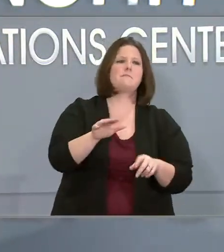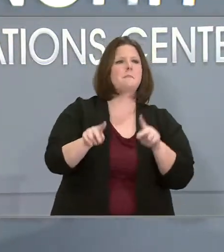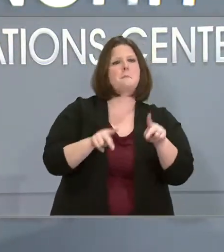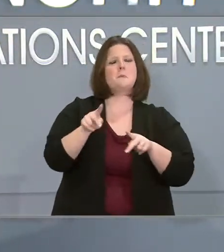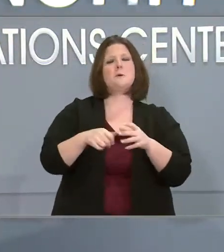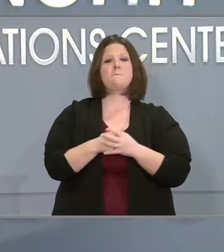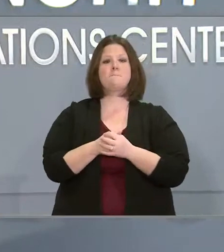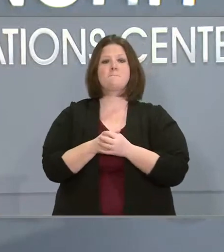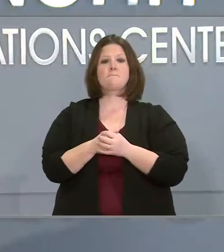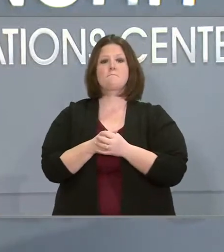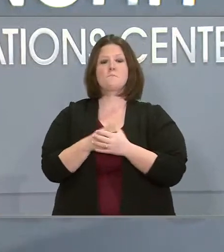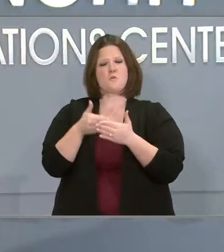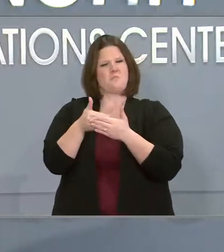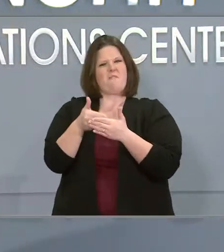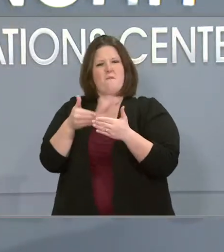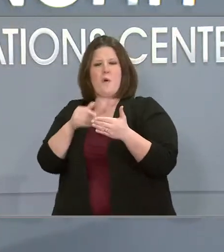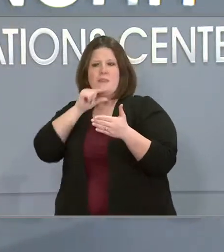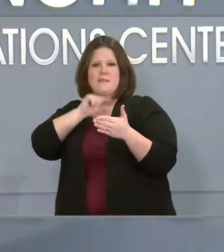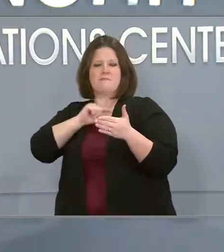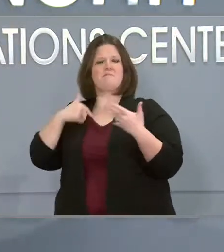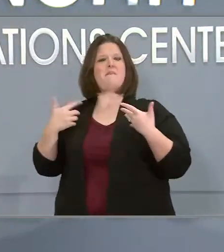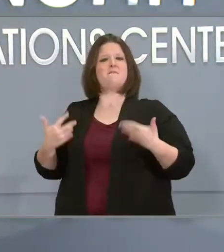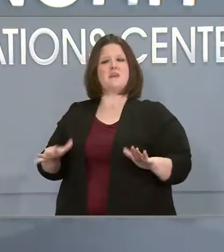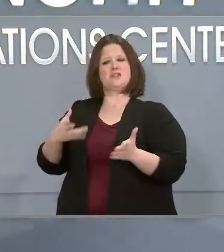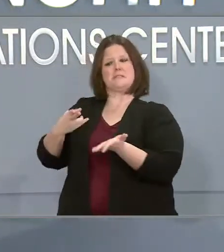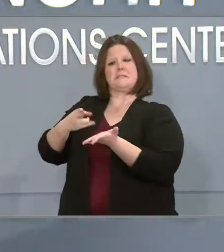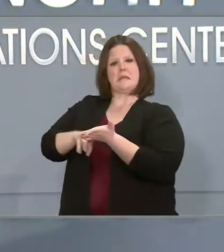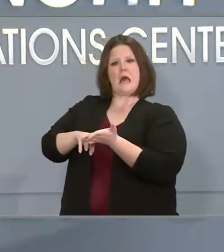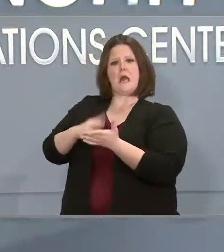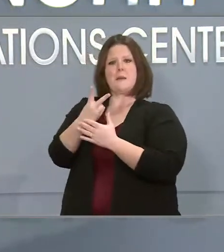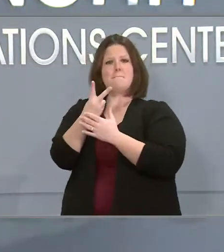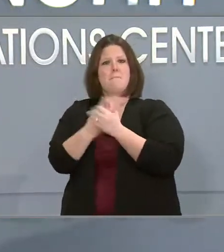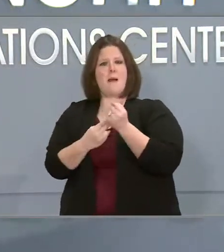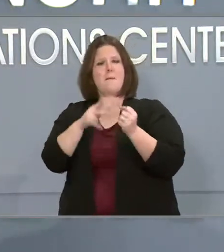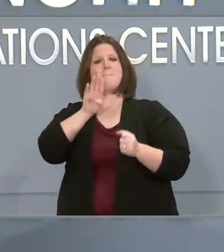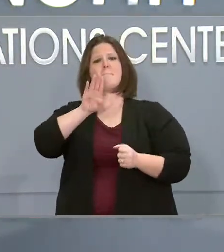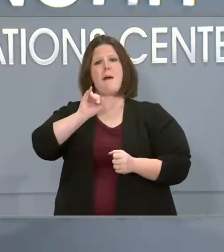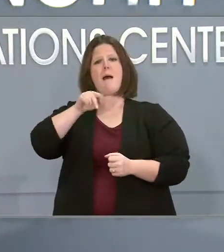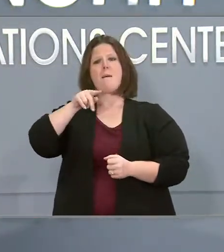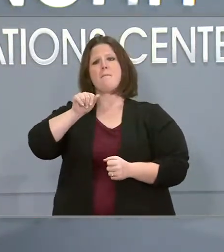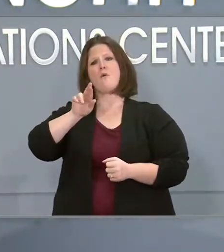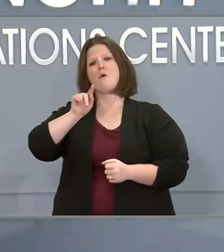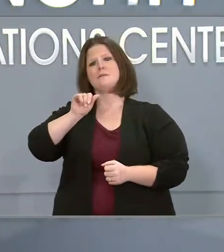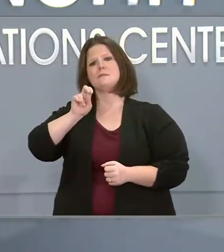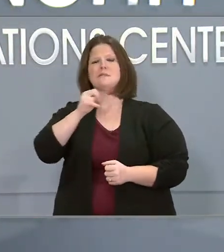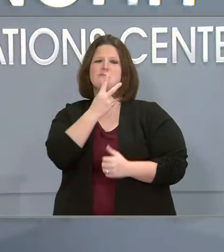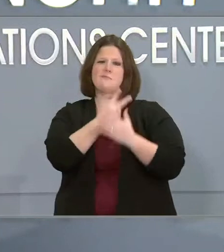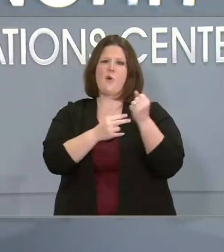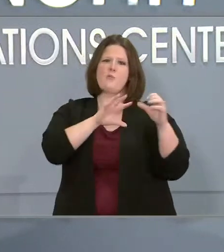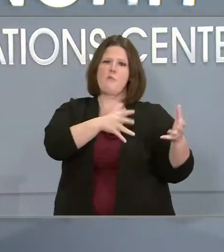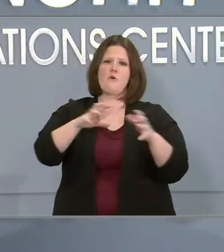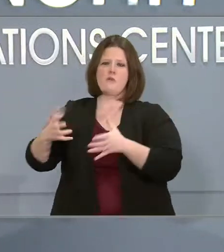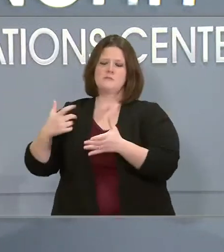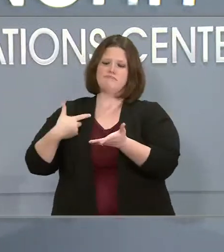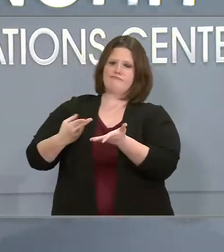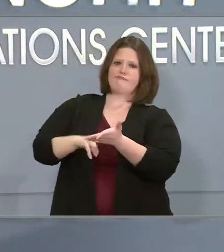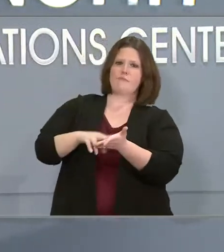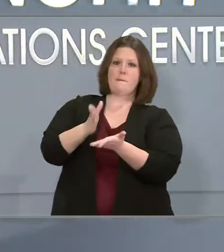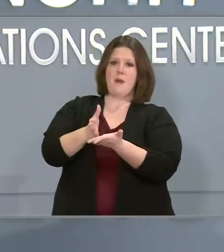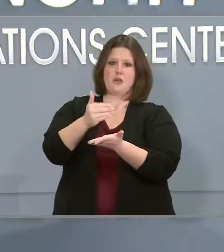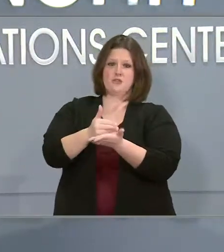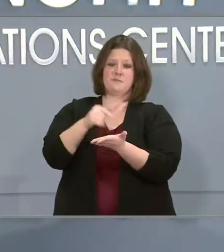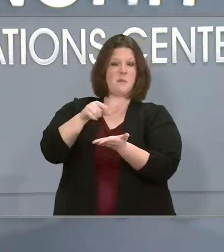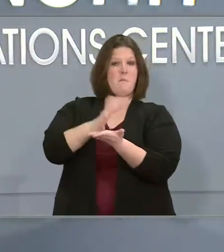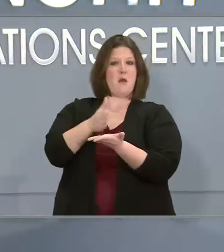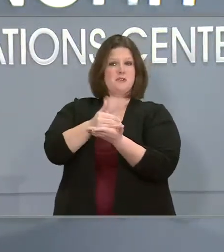new bipartisan state budget that'll help our state out of this pandemic and come out even stronger on the other side.